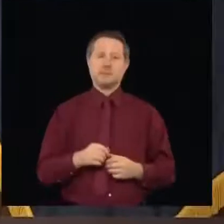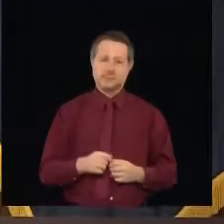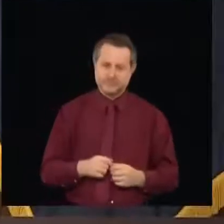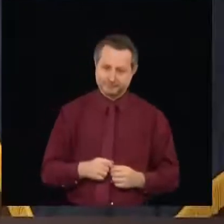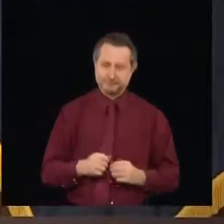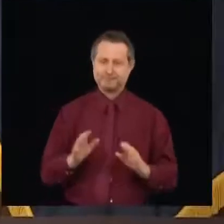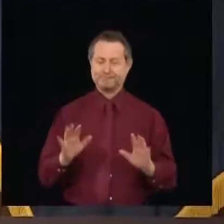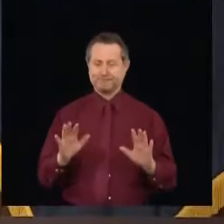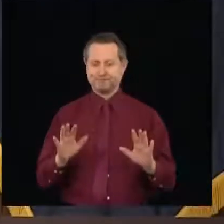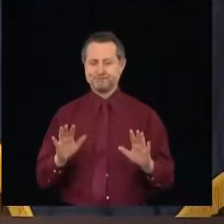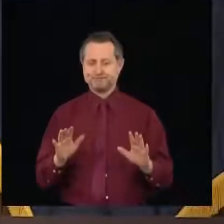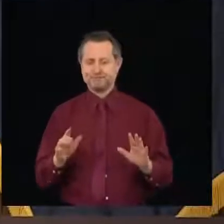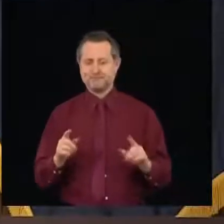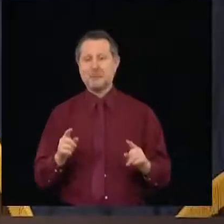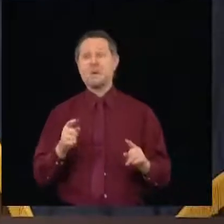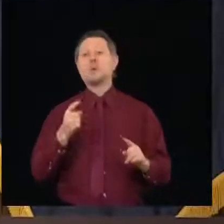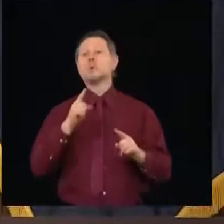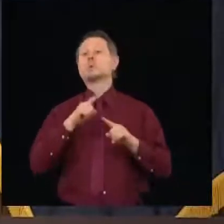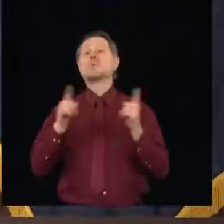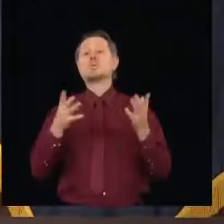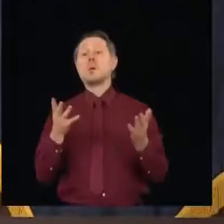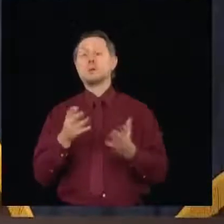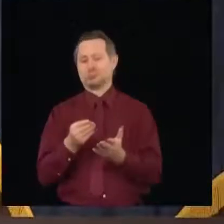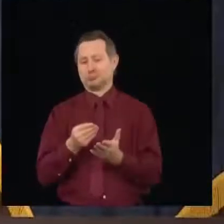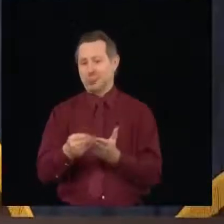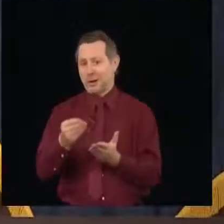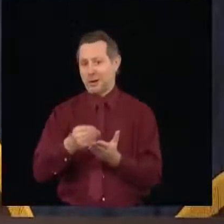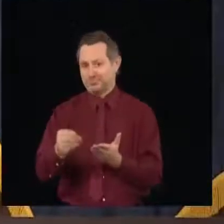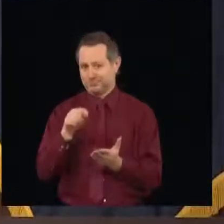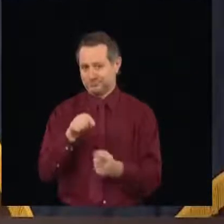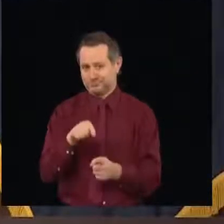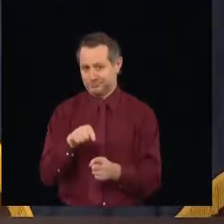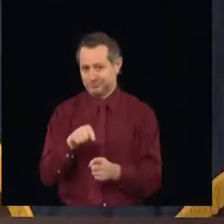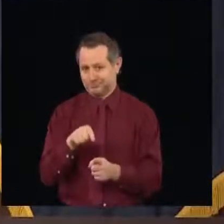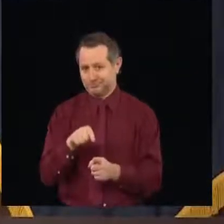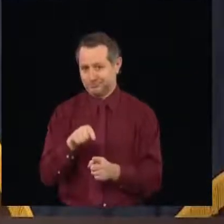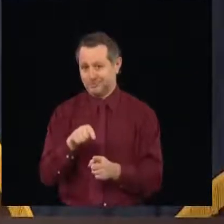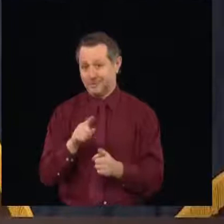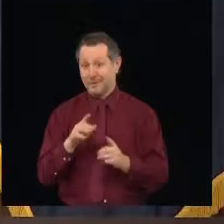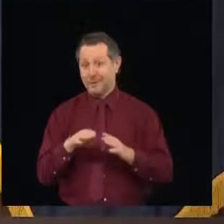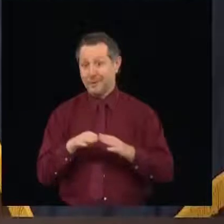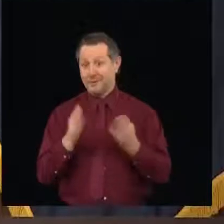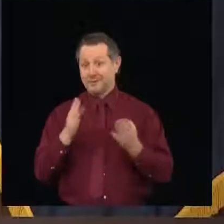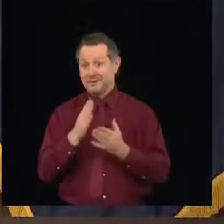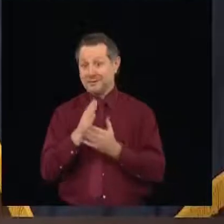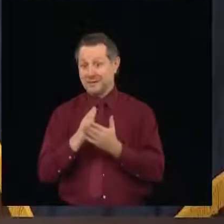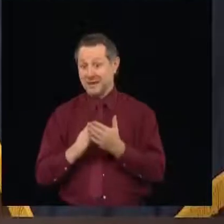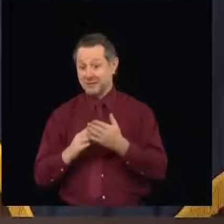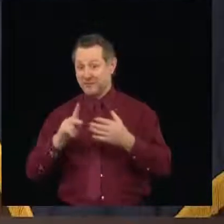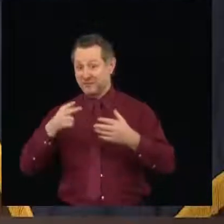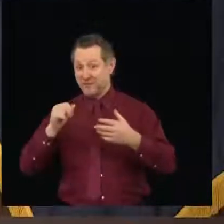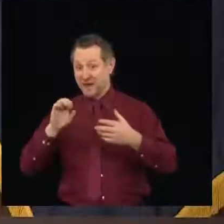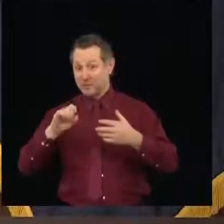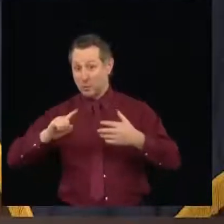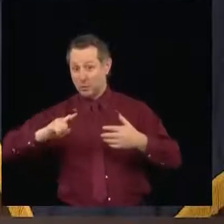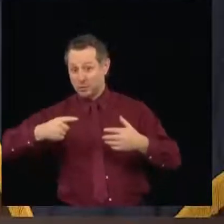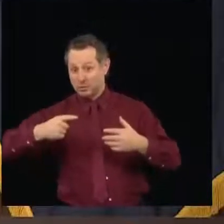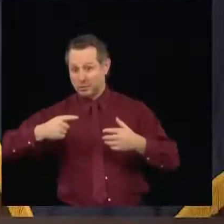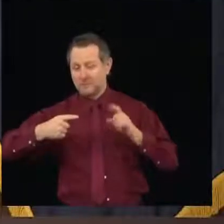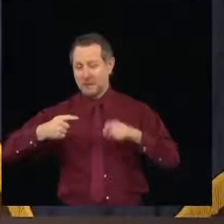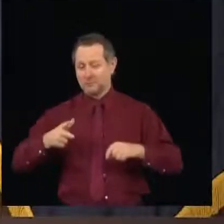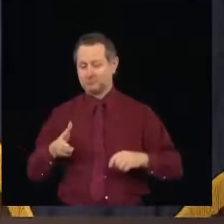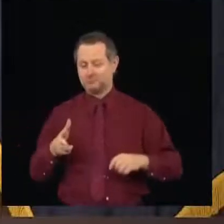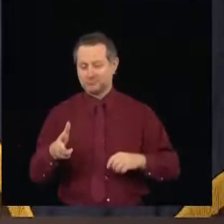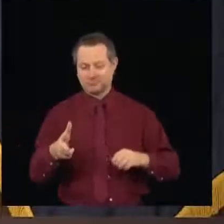the only differential on shopping is when you open in phase one, you have a curbside pickup.